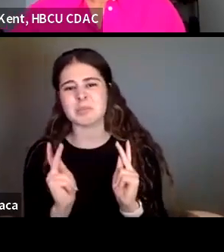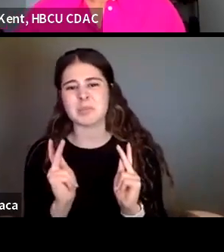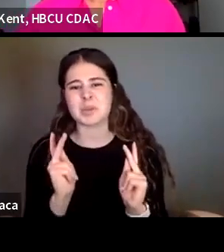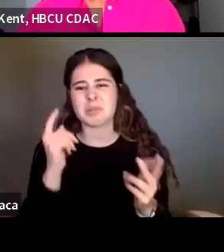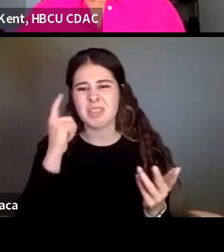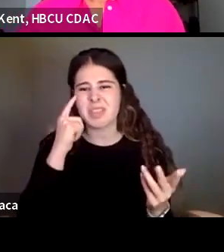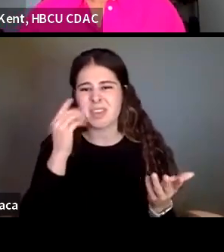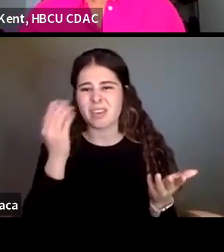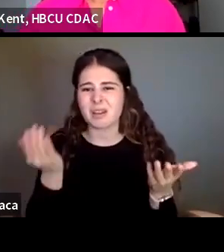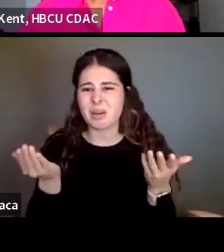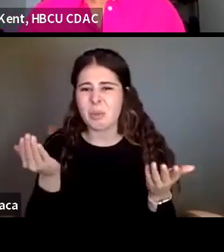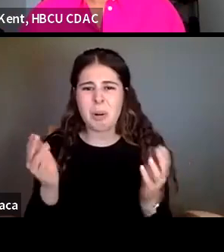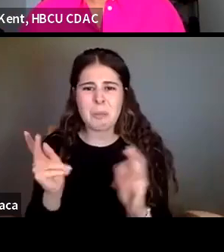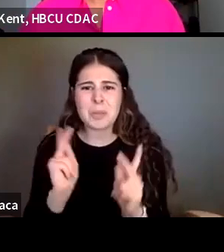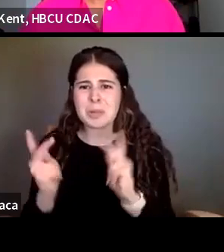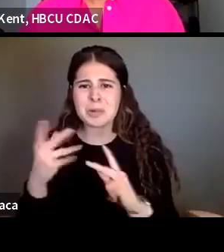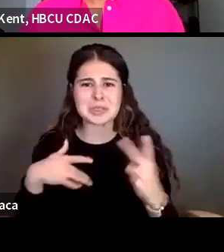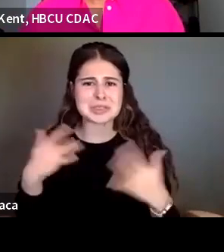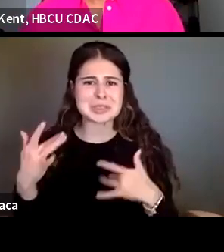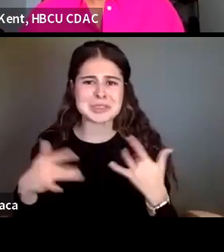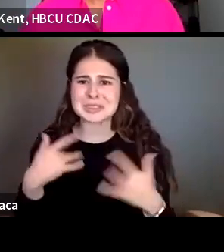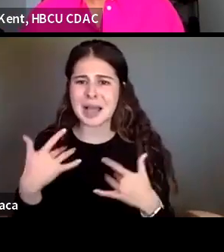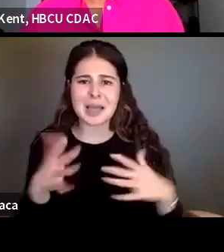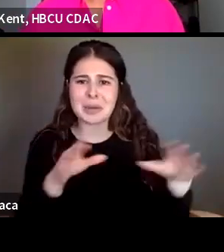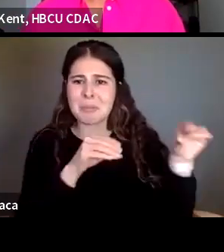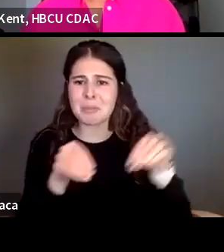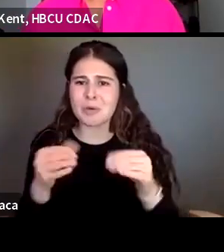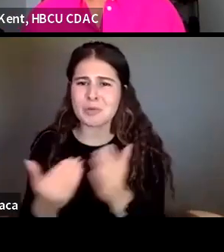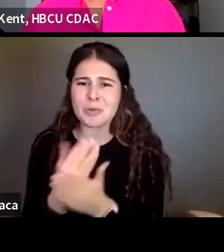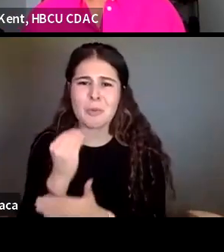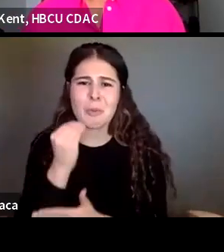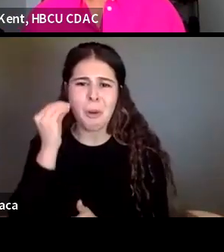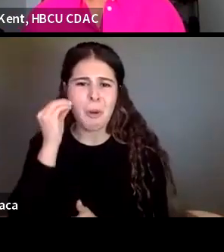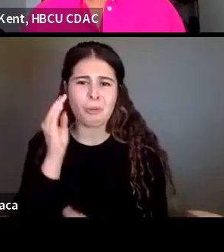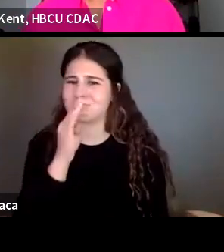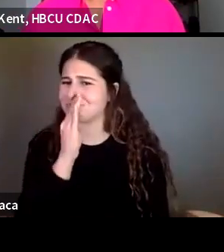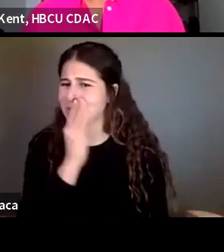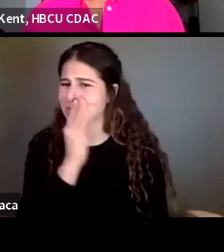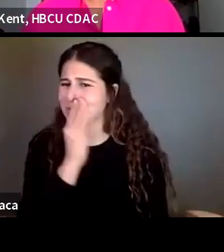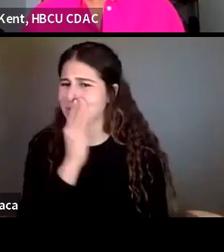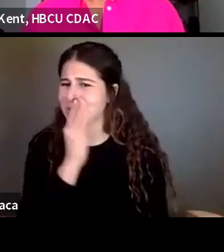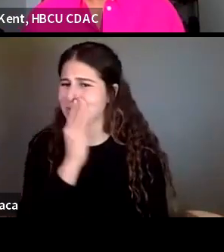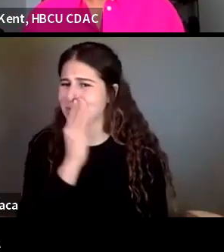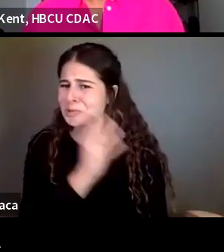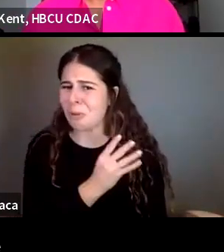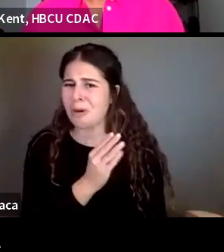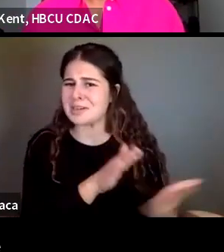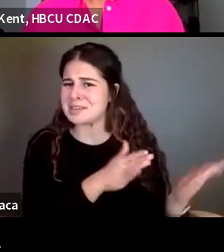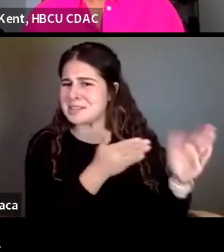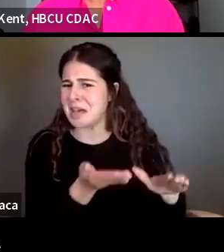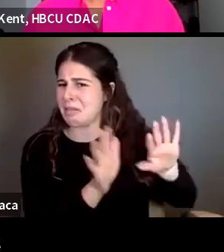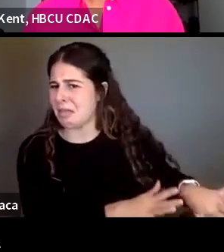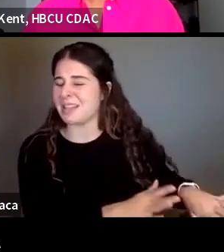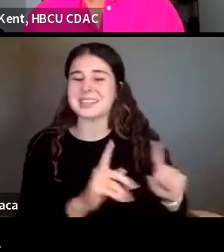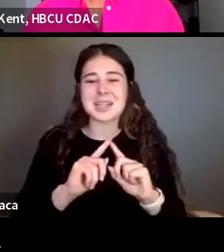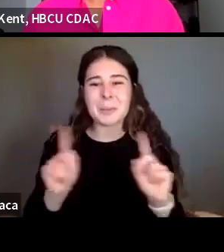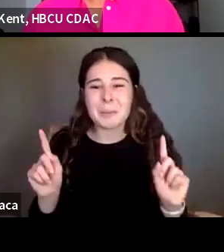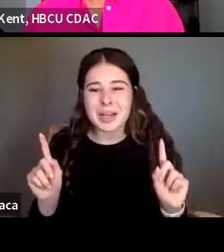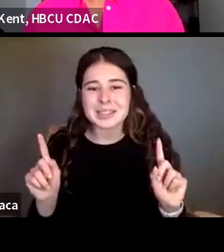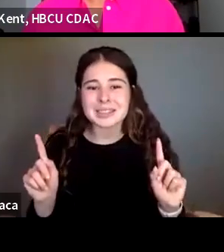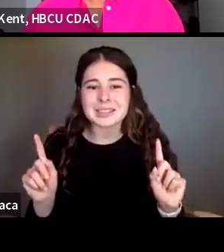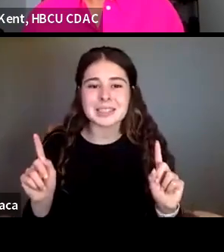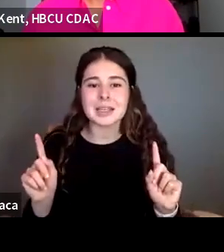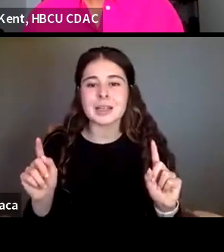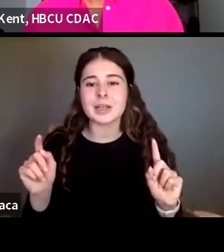homes. They're excited to be in their homes. They don't want to hear about death or anything like that. But what you can do is to style it as life